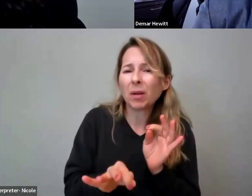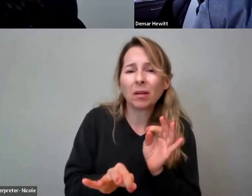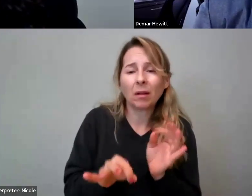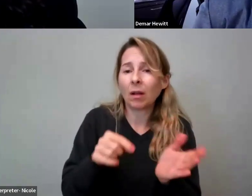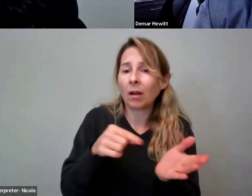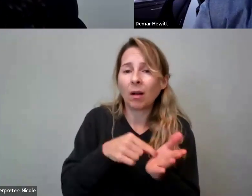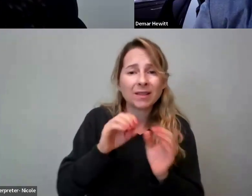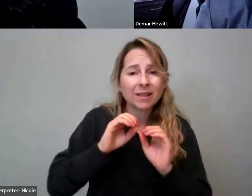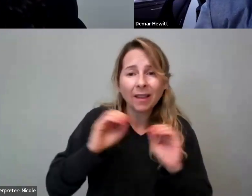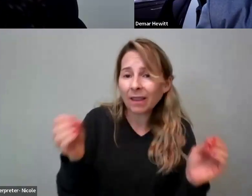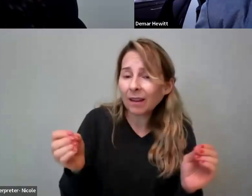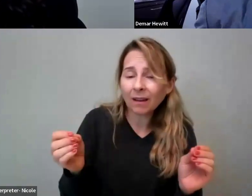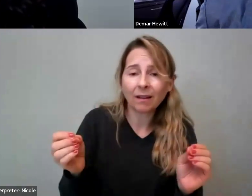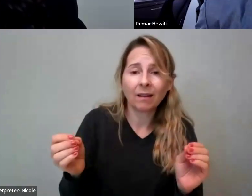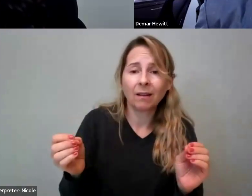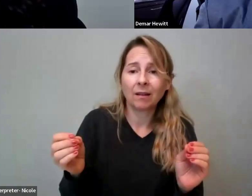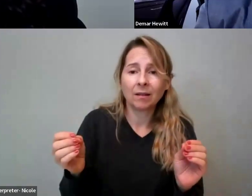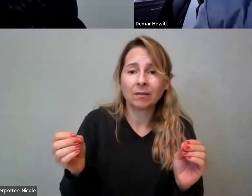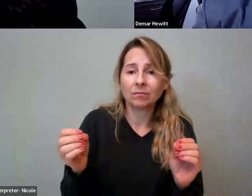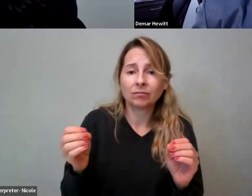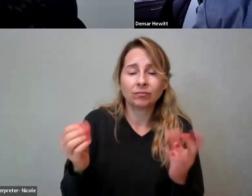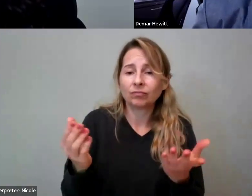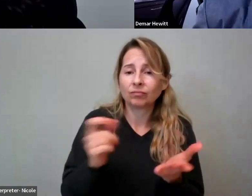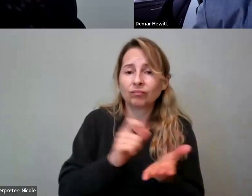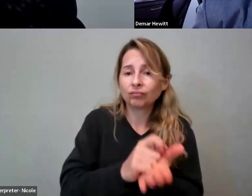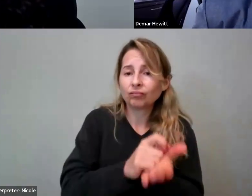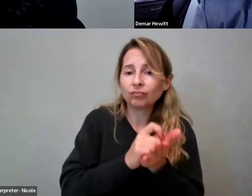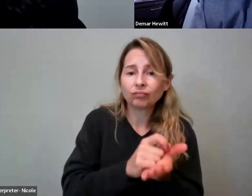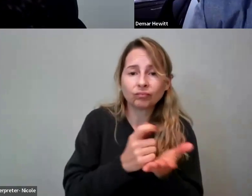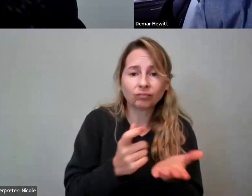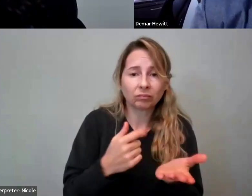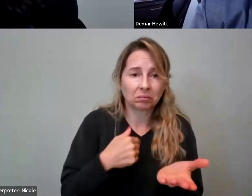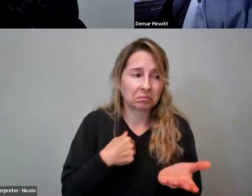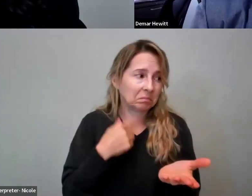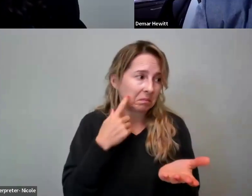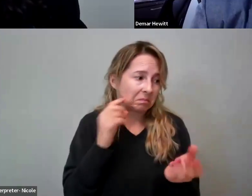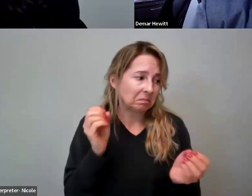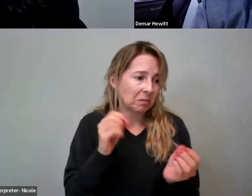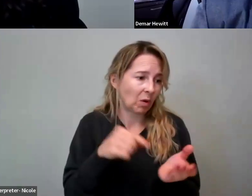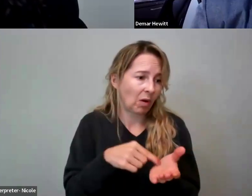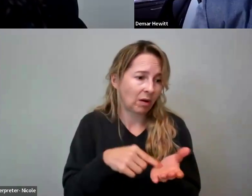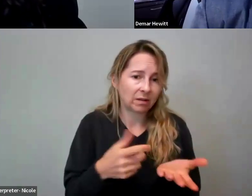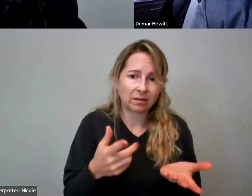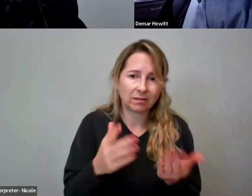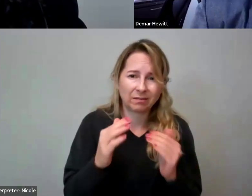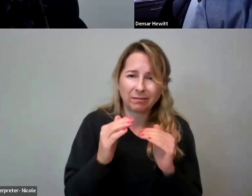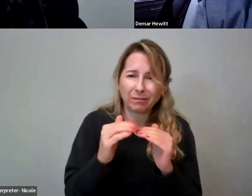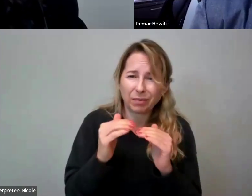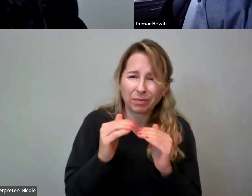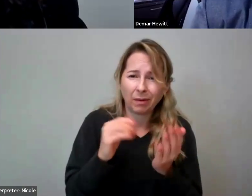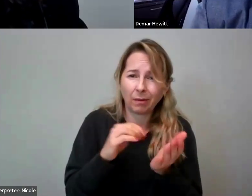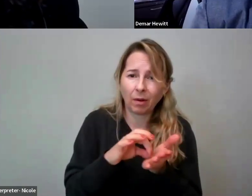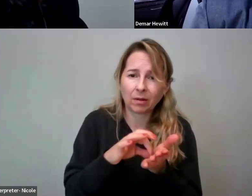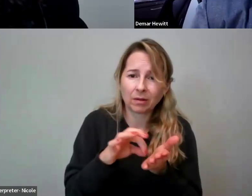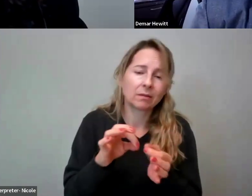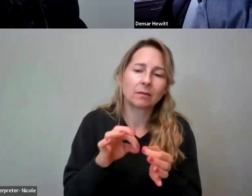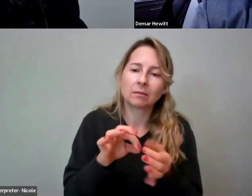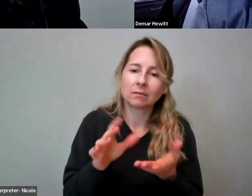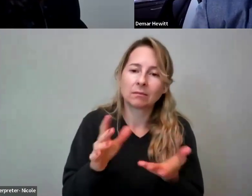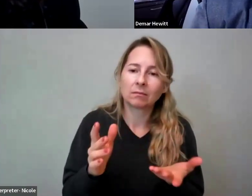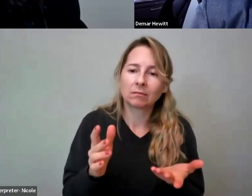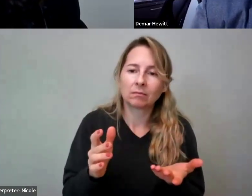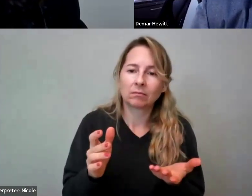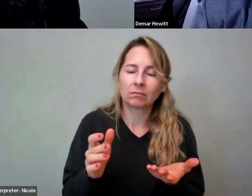landlord anything at all to convert to writing, at least I'm thinking, it's minimal cost. That one